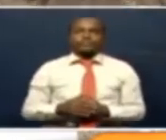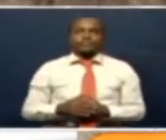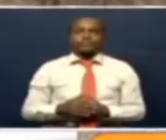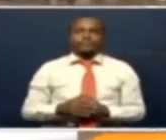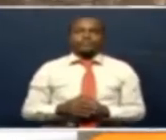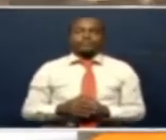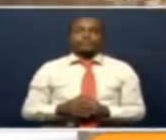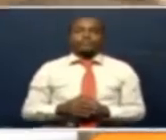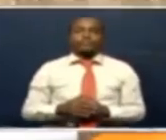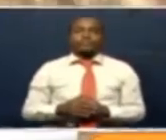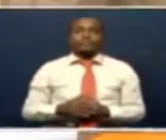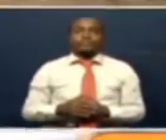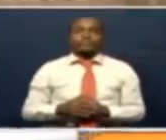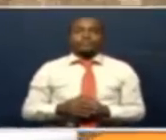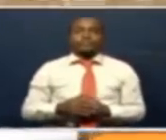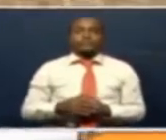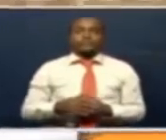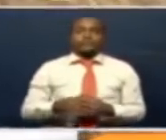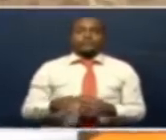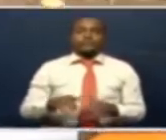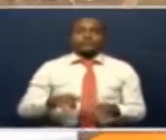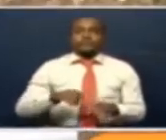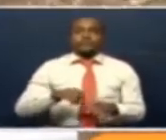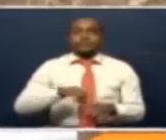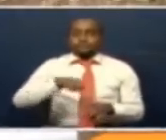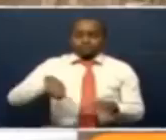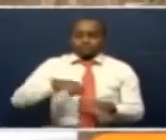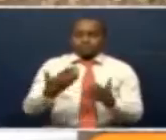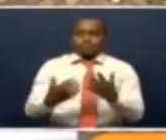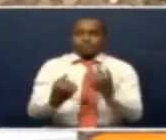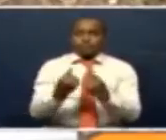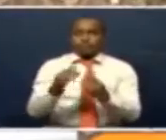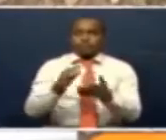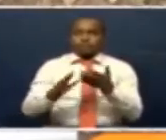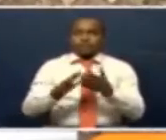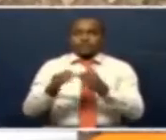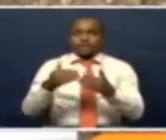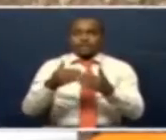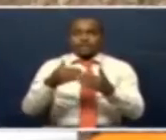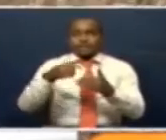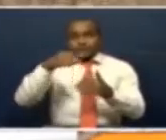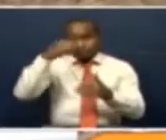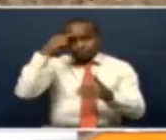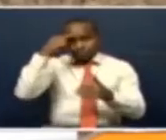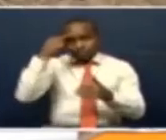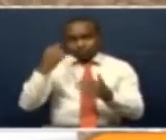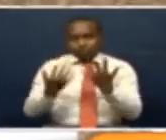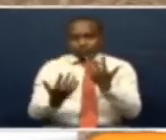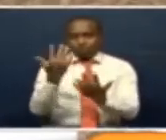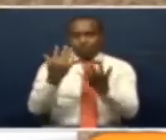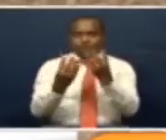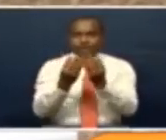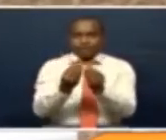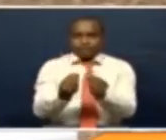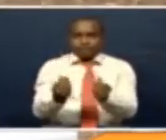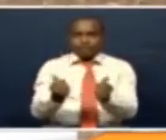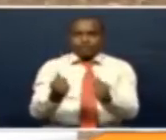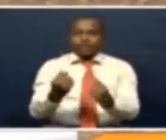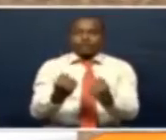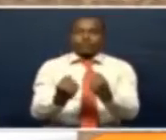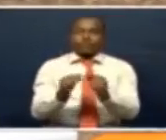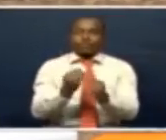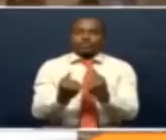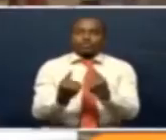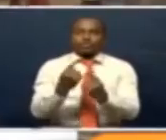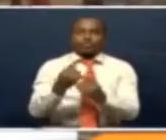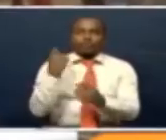If she stirs the pot, perhaps the beans will cook faster before Mwanajuma runs out of firewood to prepare what may be the only meal she will